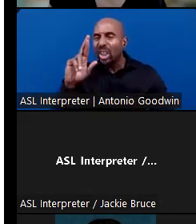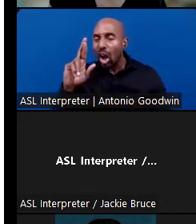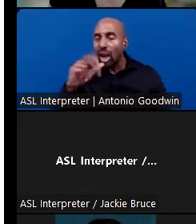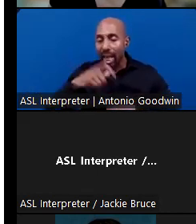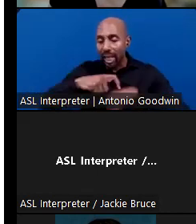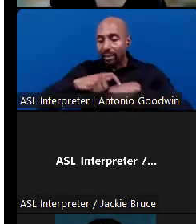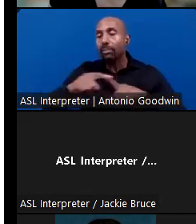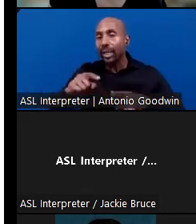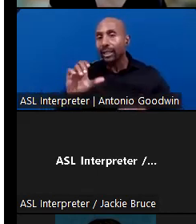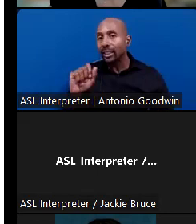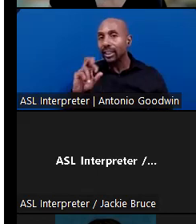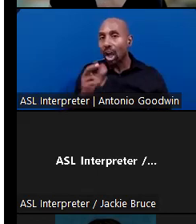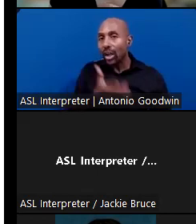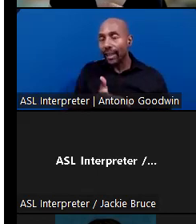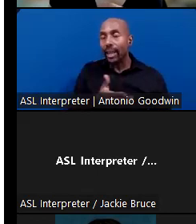hospitalization.